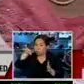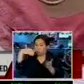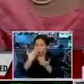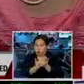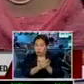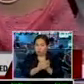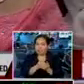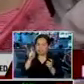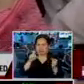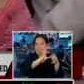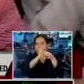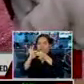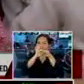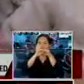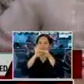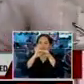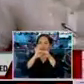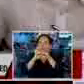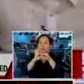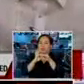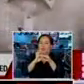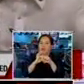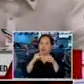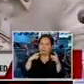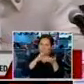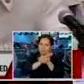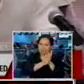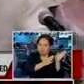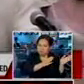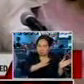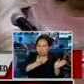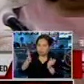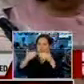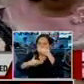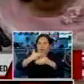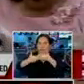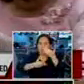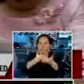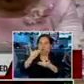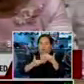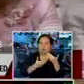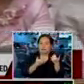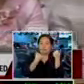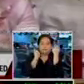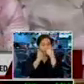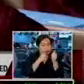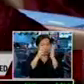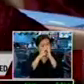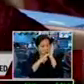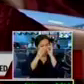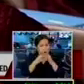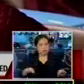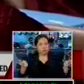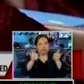to fully cooperate in this orderly conduct of these proceedings in accordance with the rules,